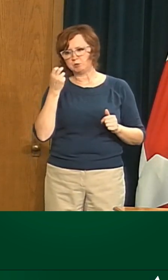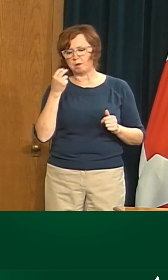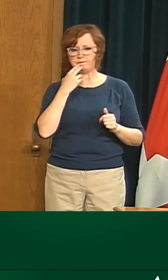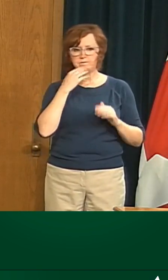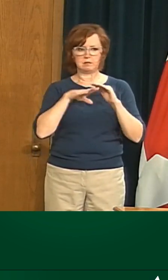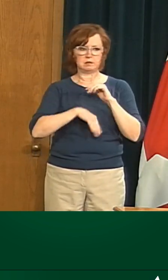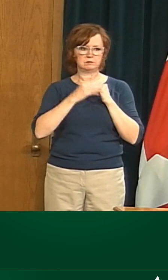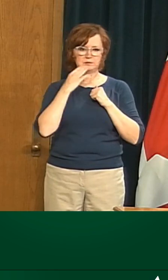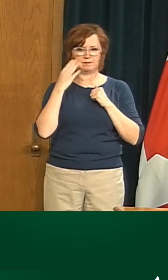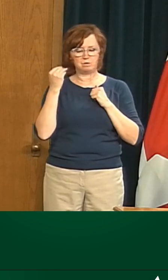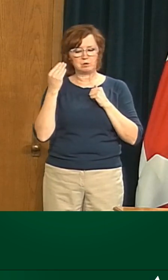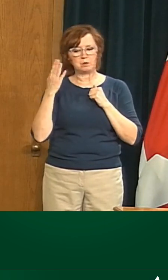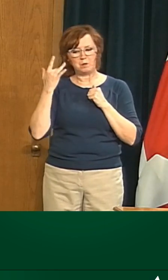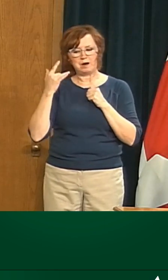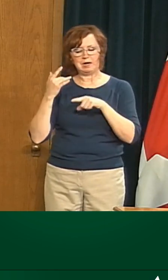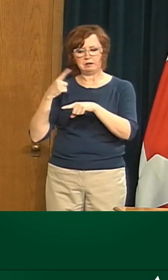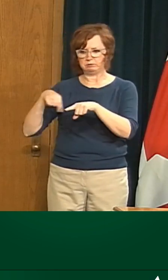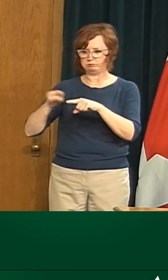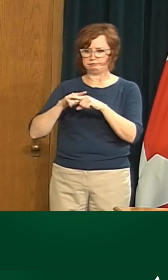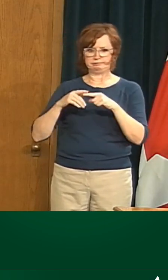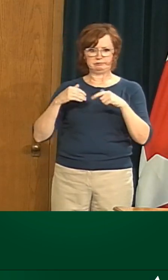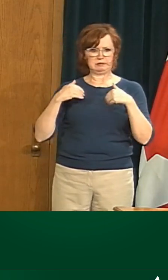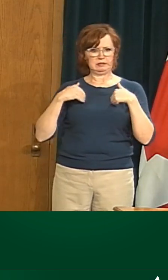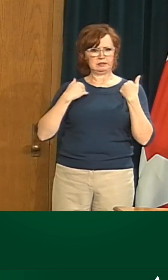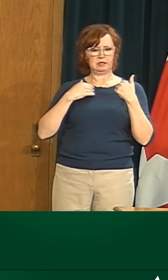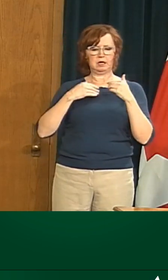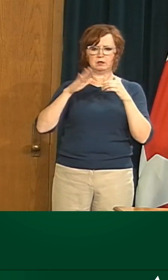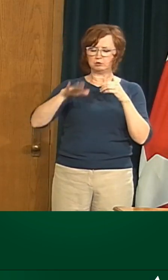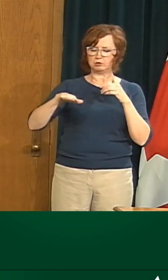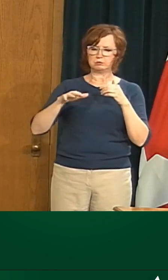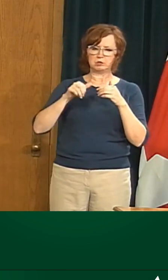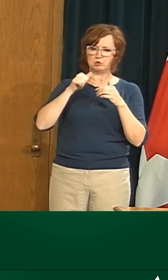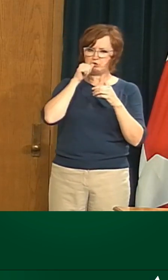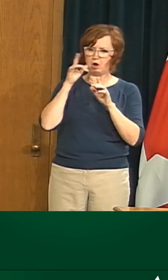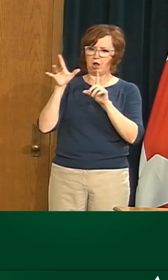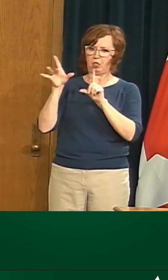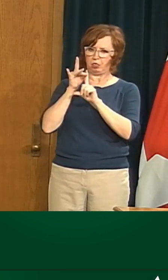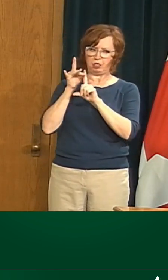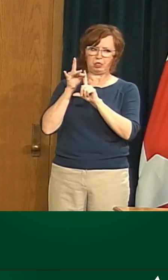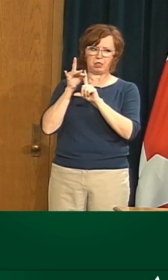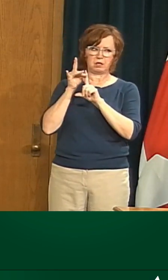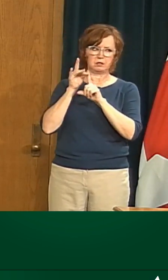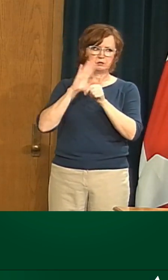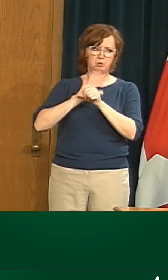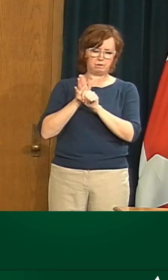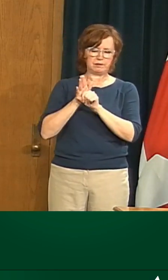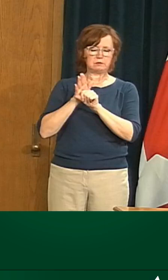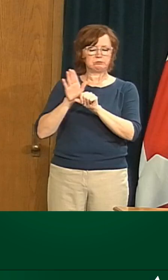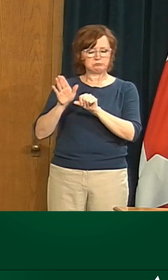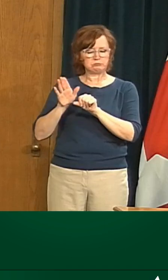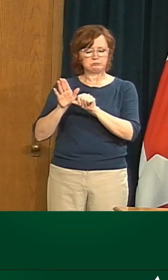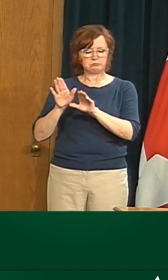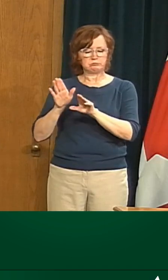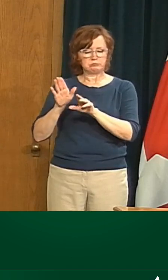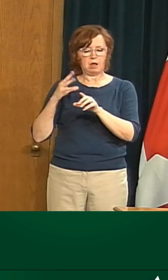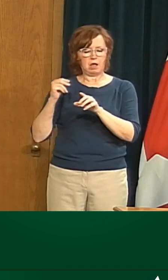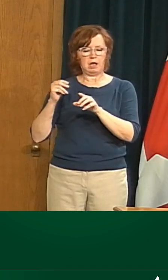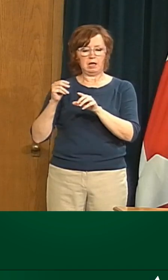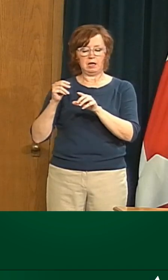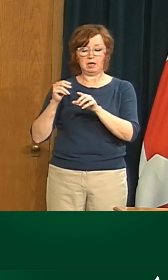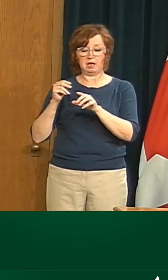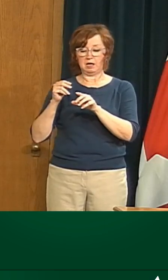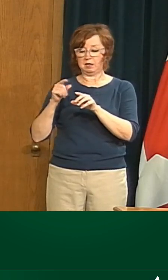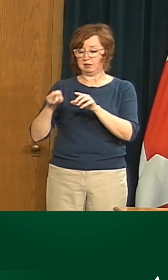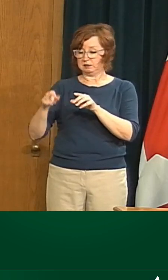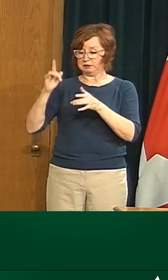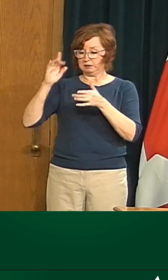be lower in younger age groups, and health outcomes may be lower as well. But of course, we have to understand that there's